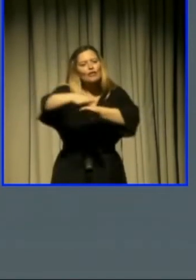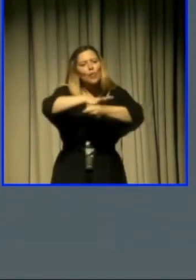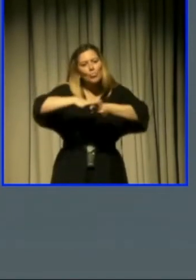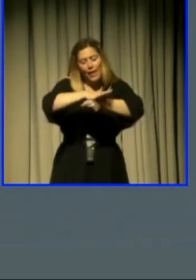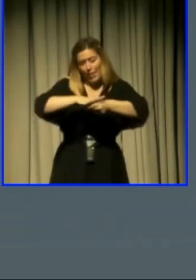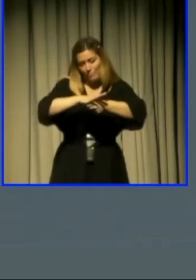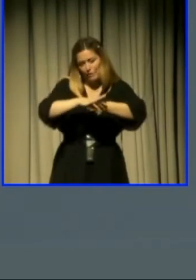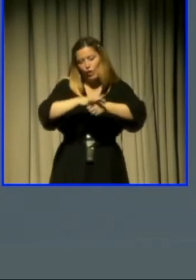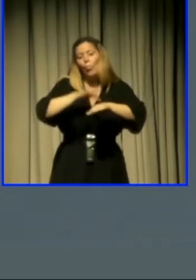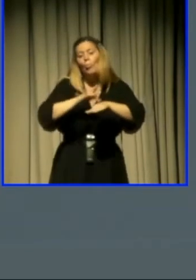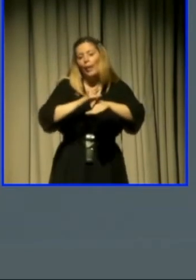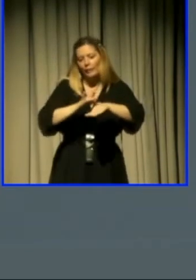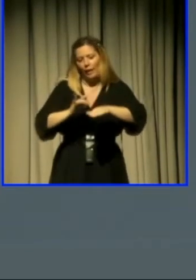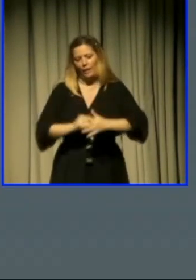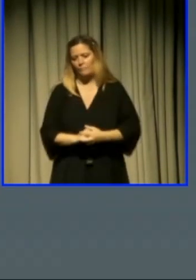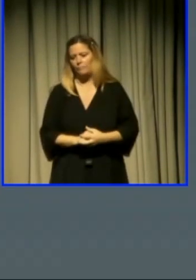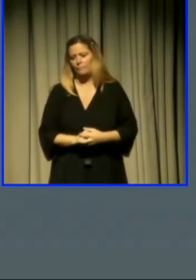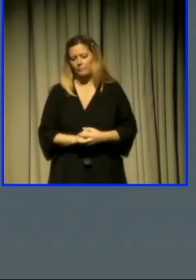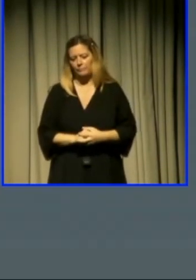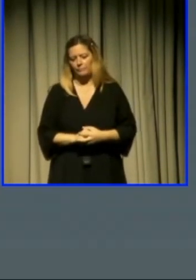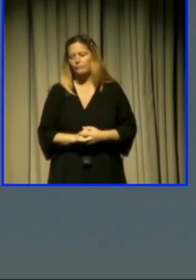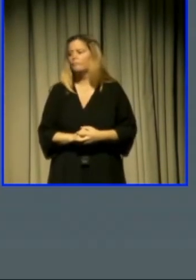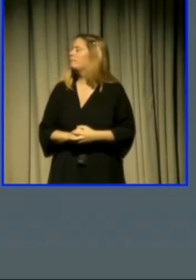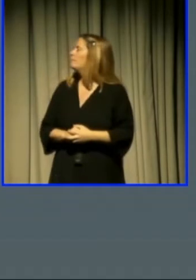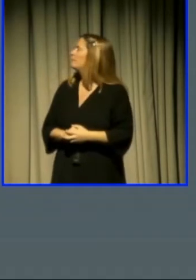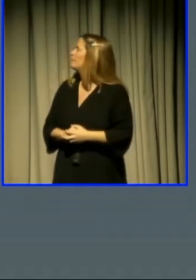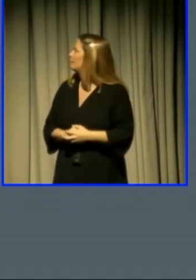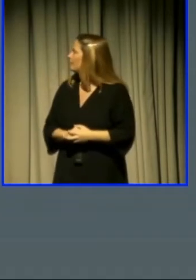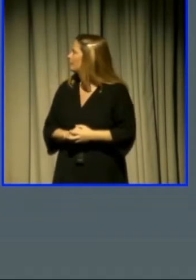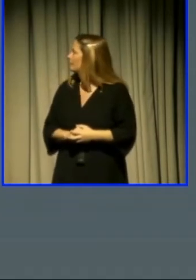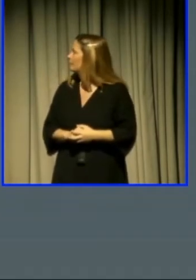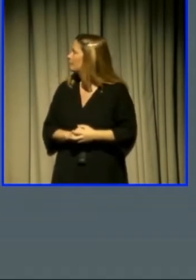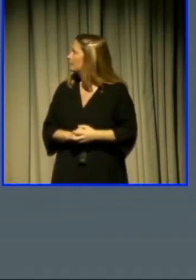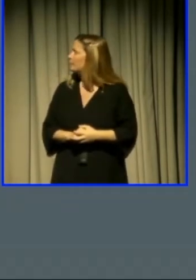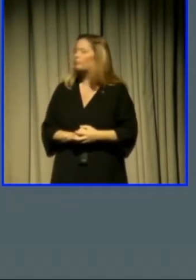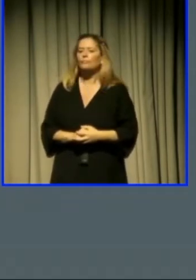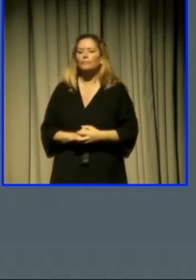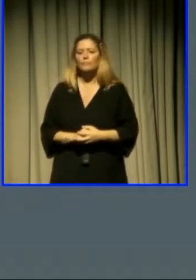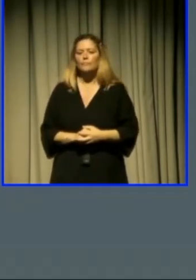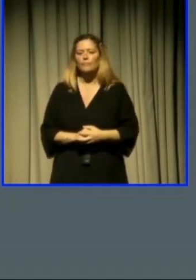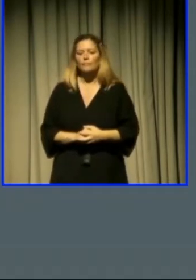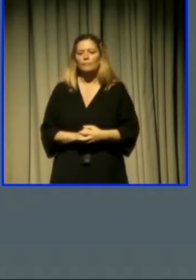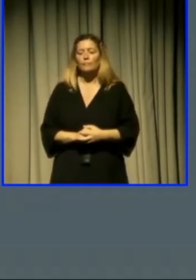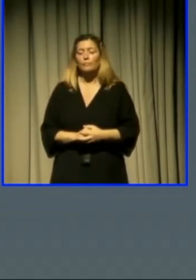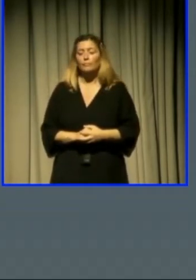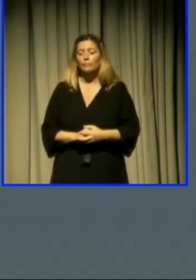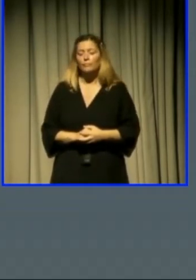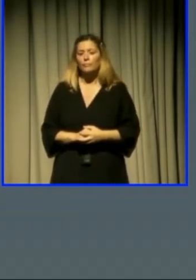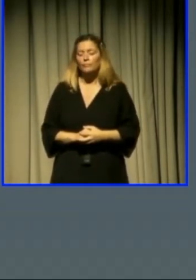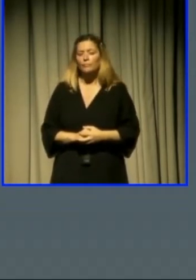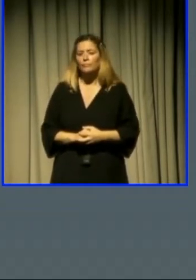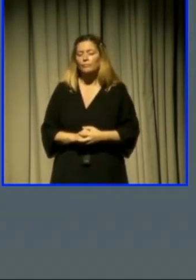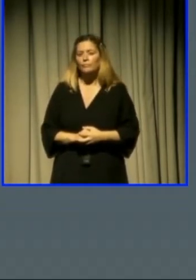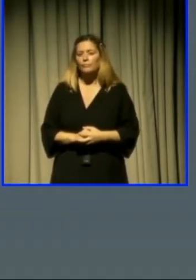when our physical and digital lives fully converge and come together. This is a type of economy that we're heading towards. So it's not going to